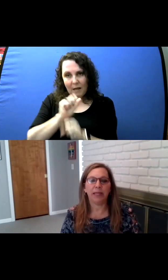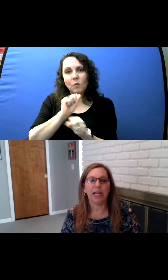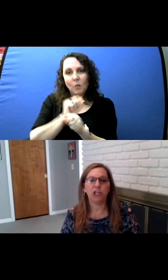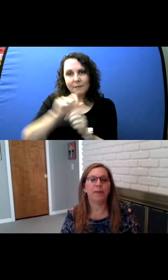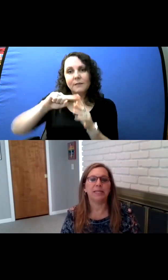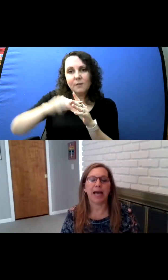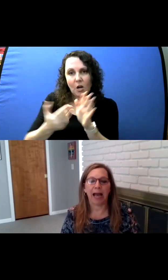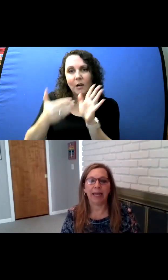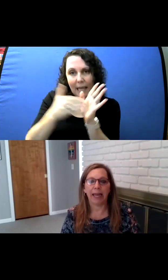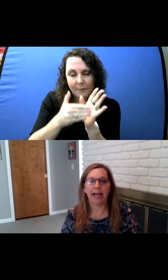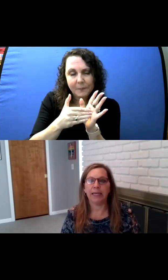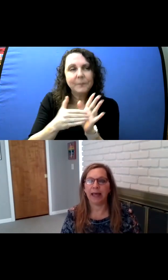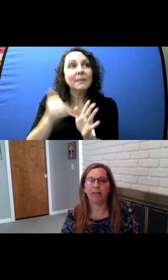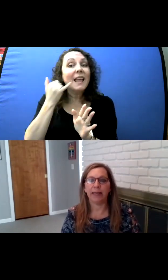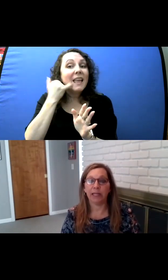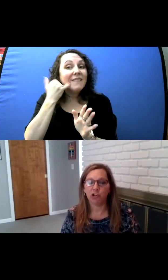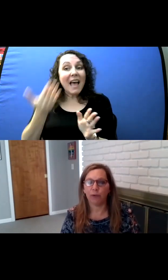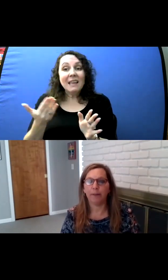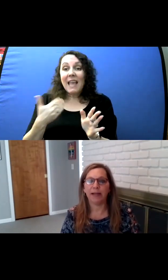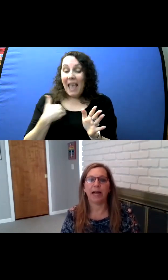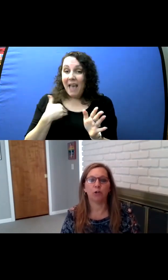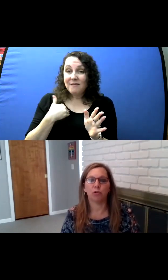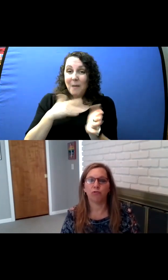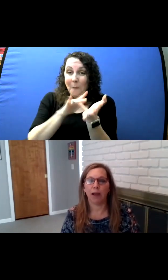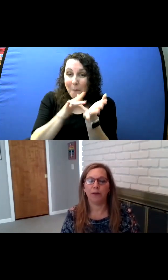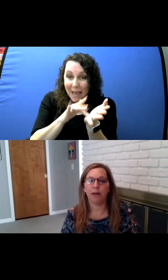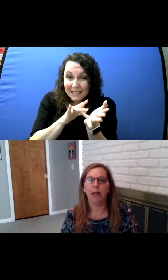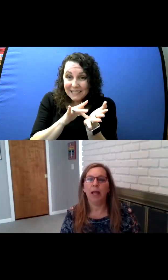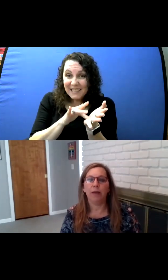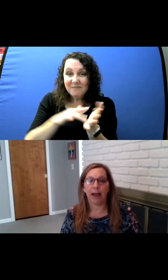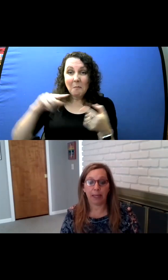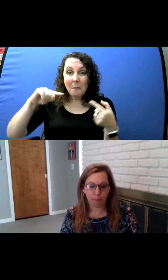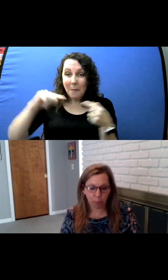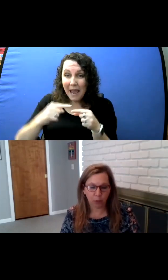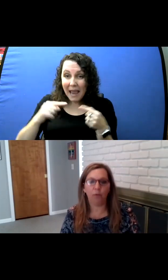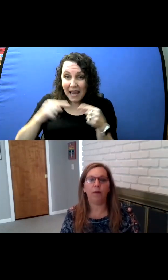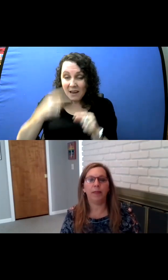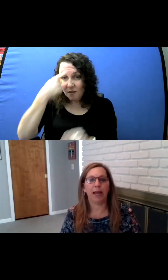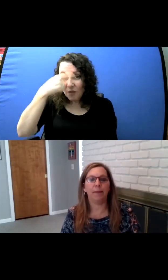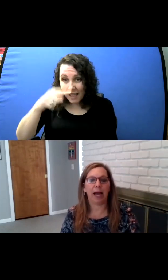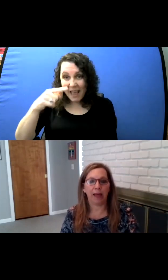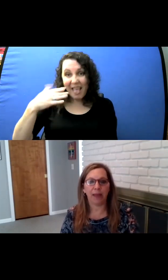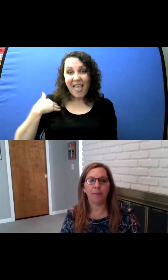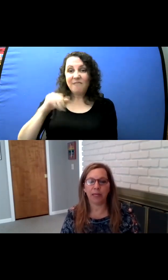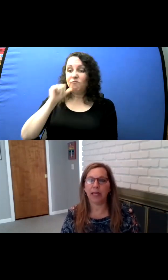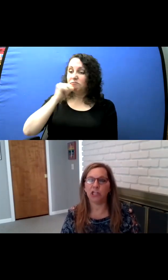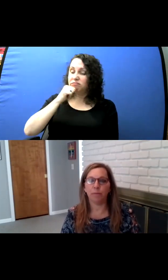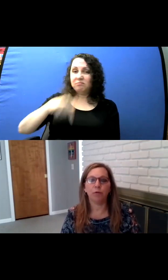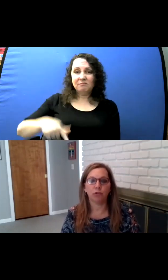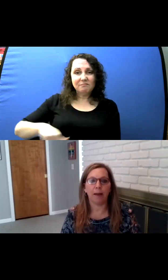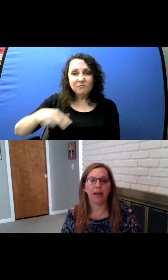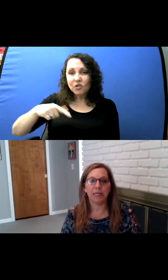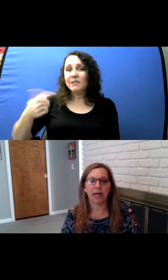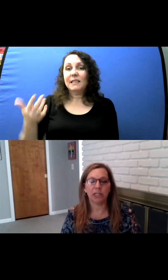pain medication because I had an athletic injury and my doctor prescribed it. If I can prove that I am on that